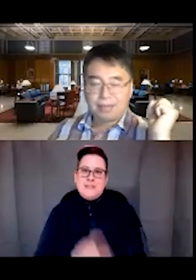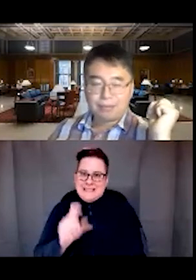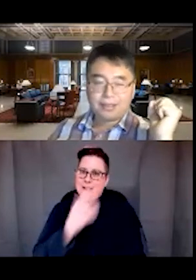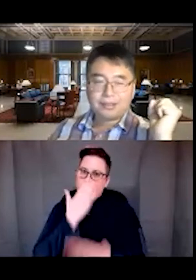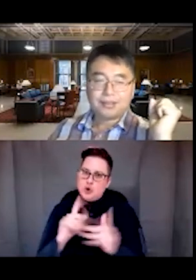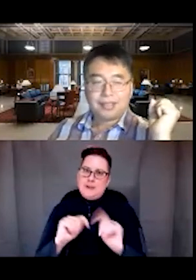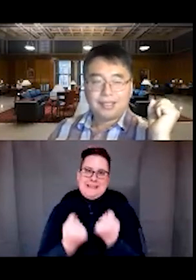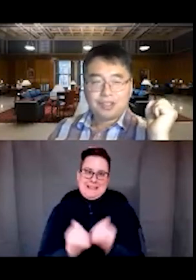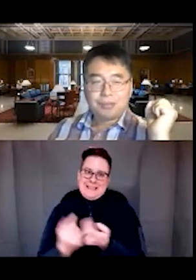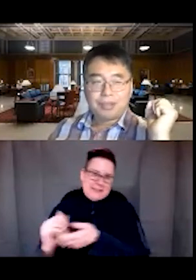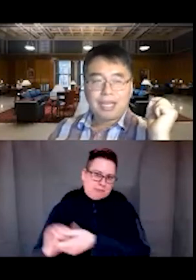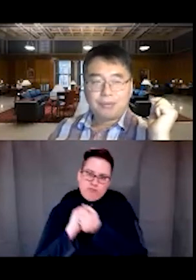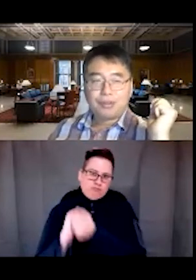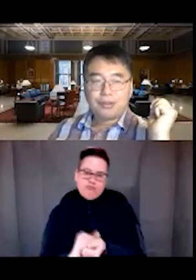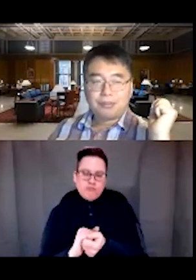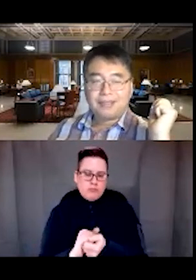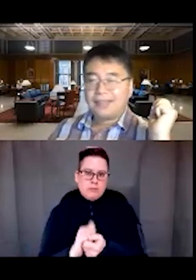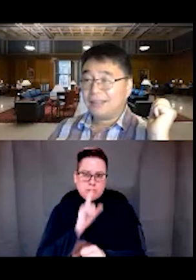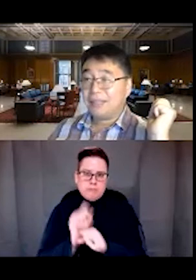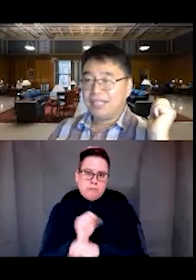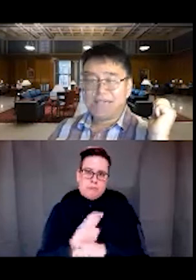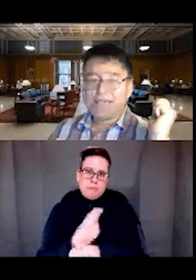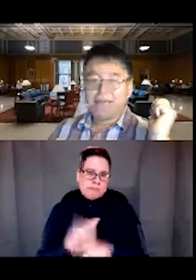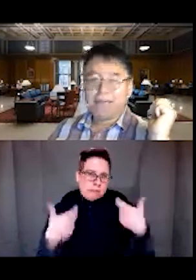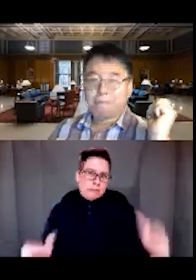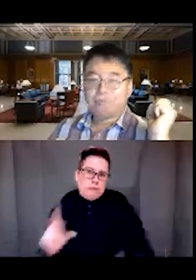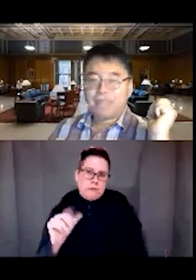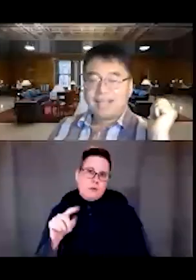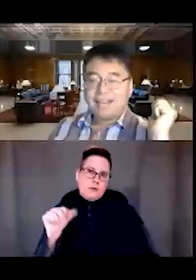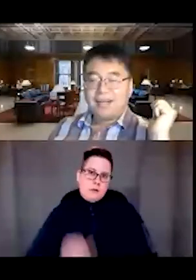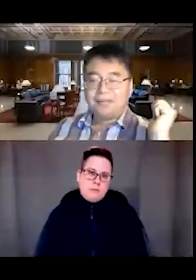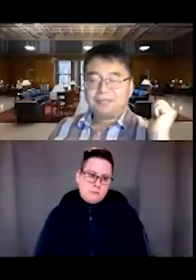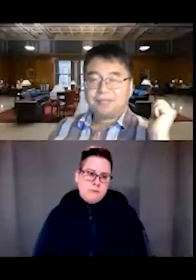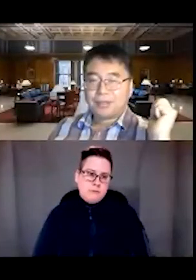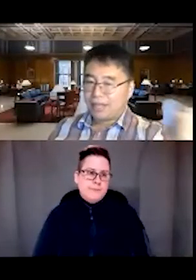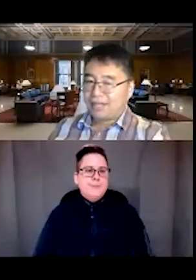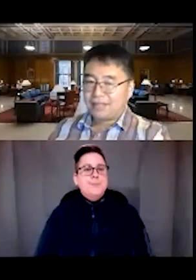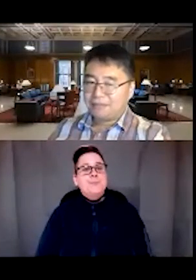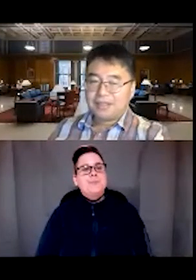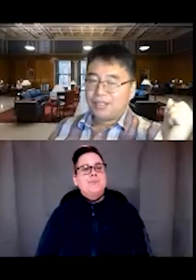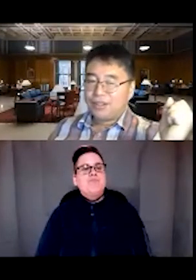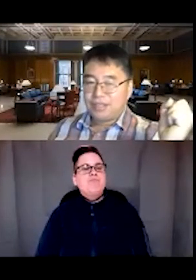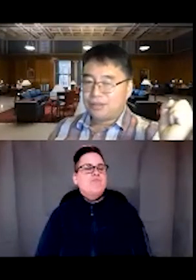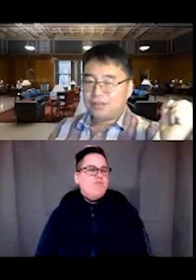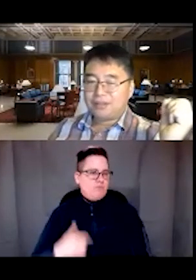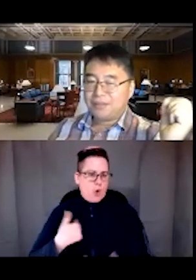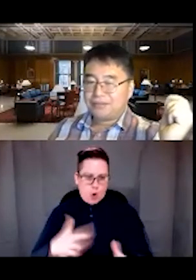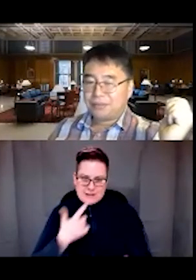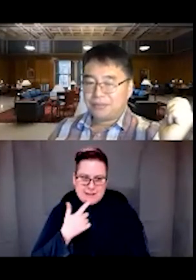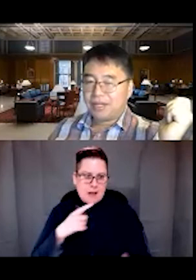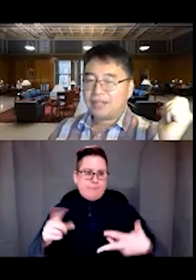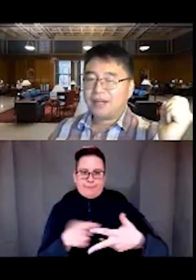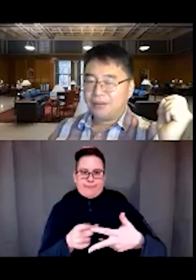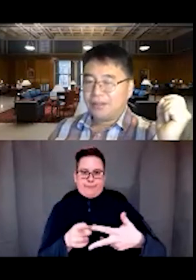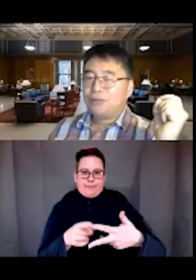of collaborators to be able to use the big data in a meaningful way. So like I said, you need to determine from